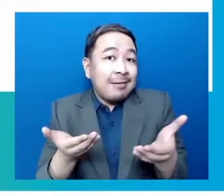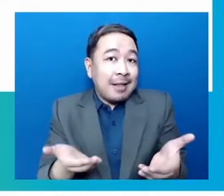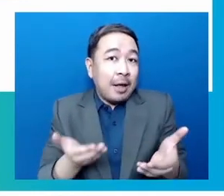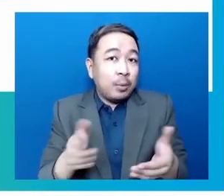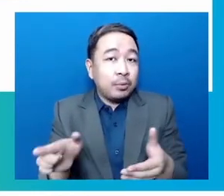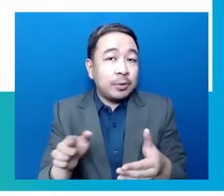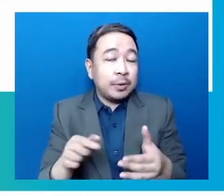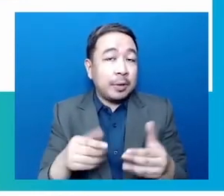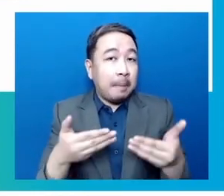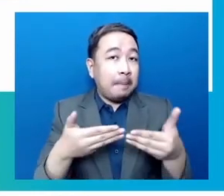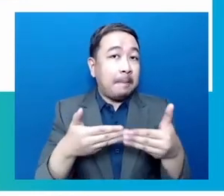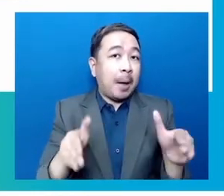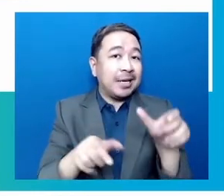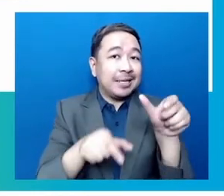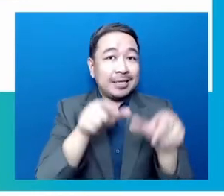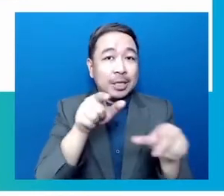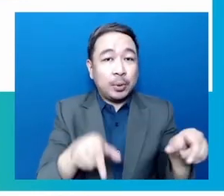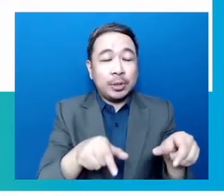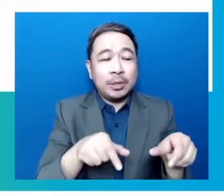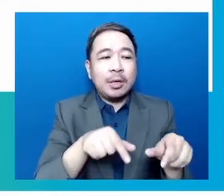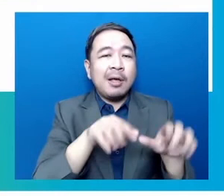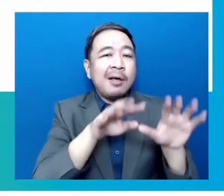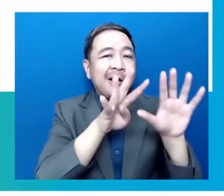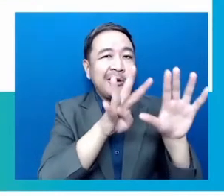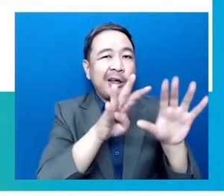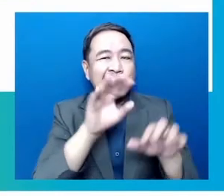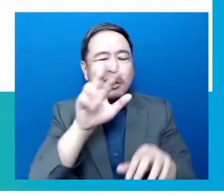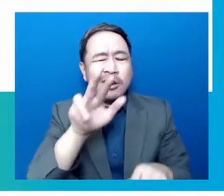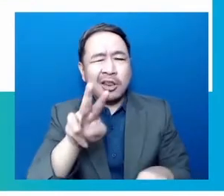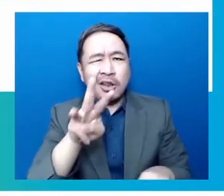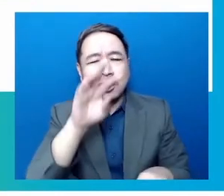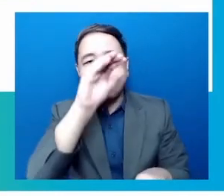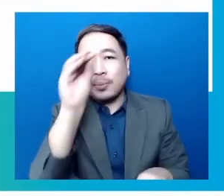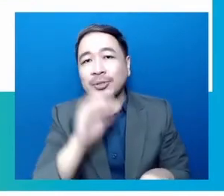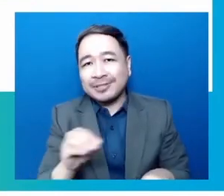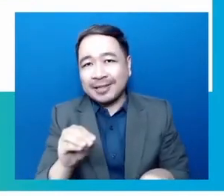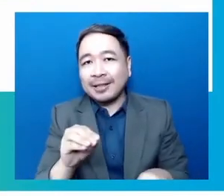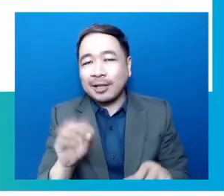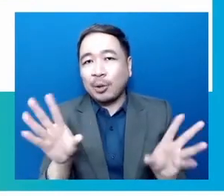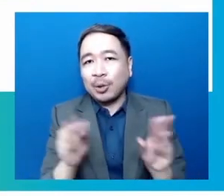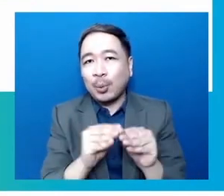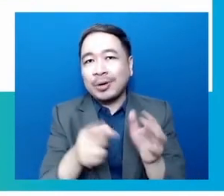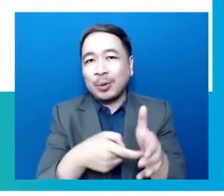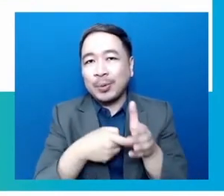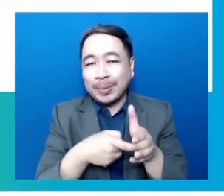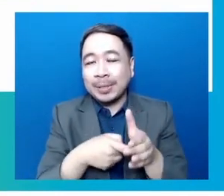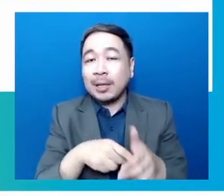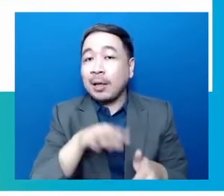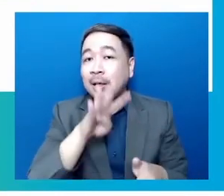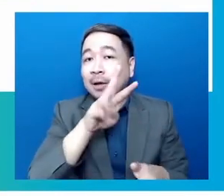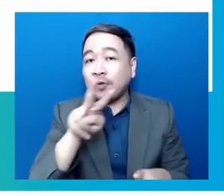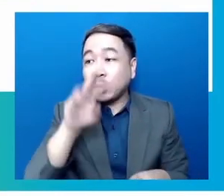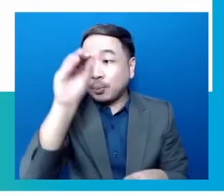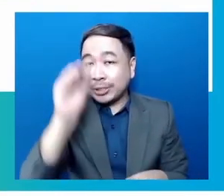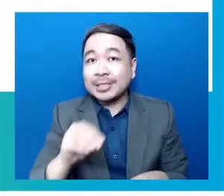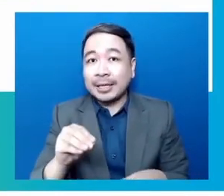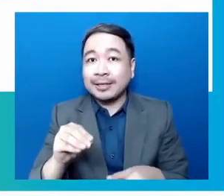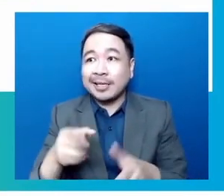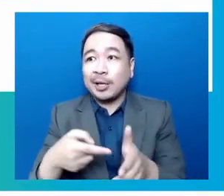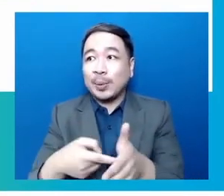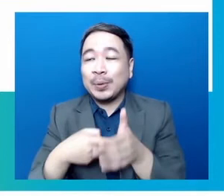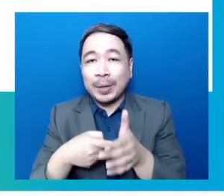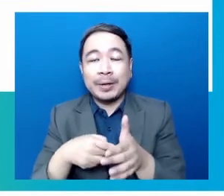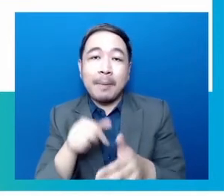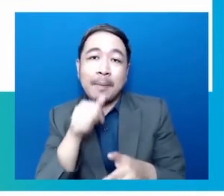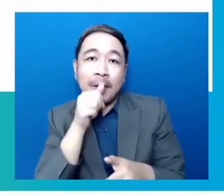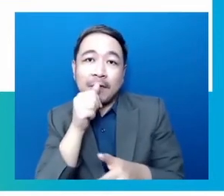generating 53% of total electricity requirement, where 42% are coming from private sector. Excessive